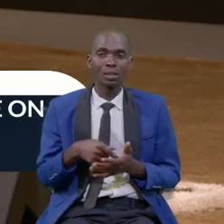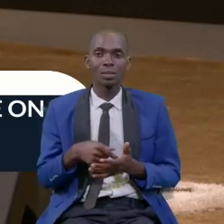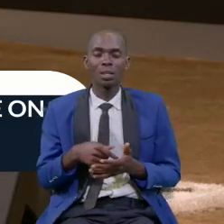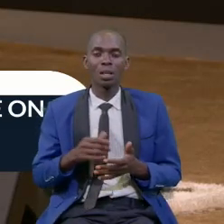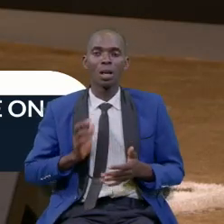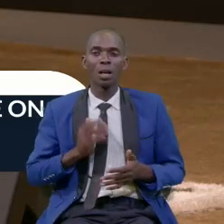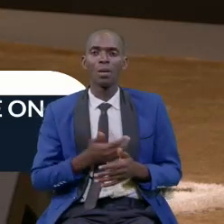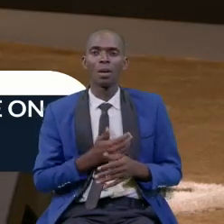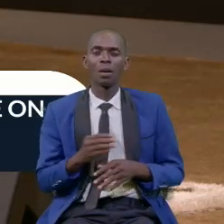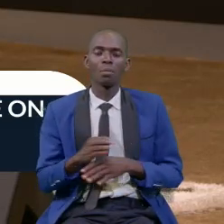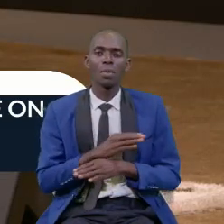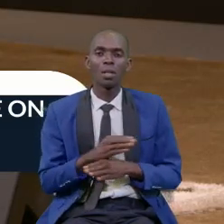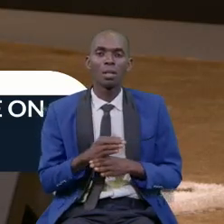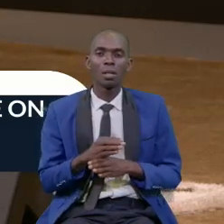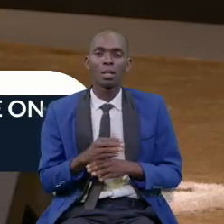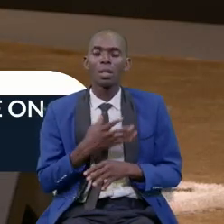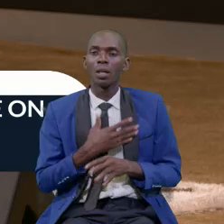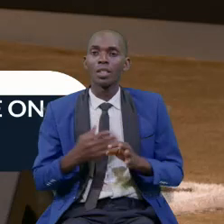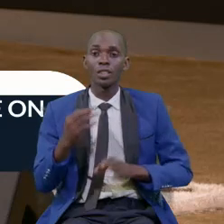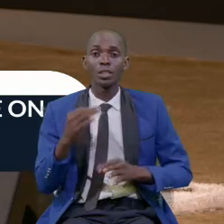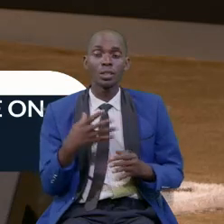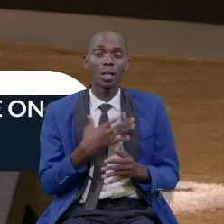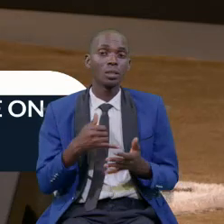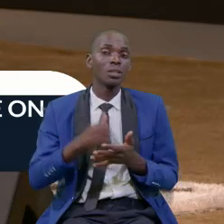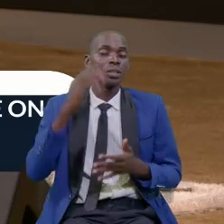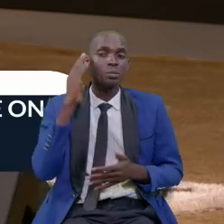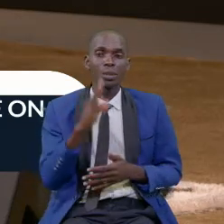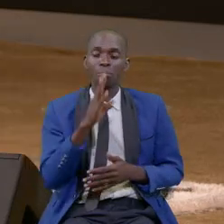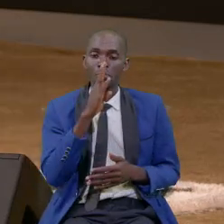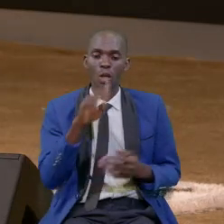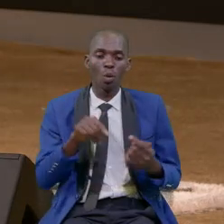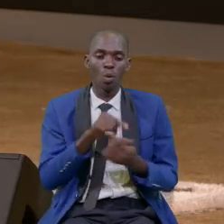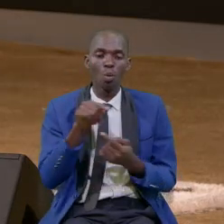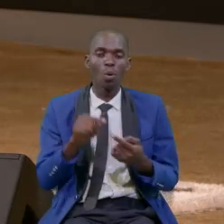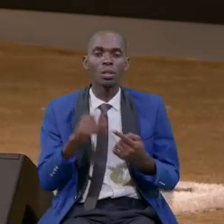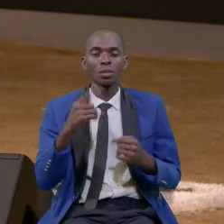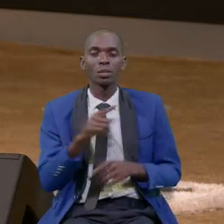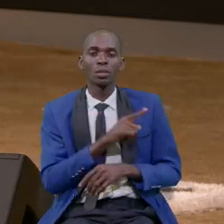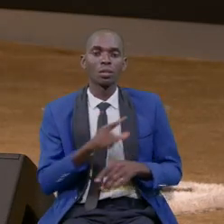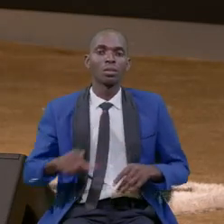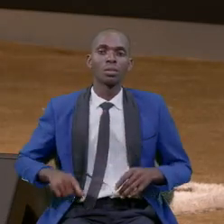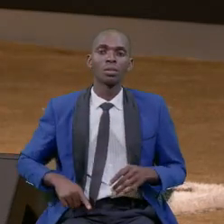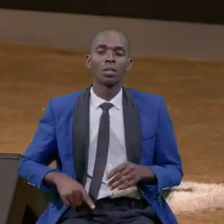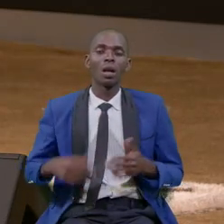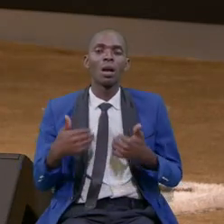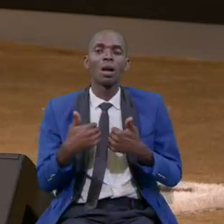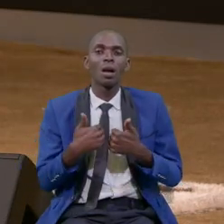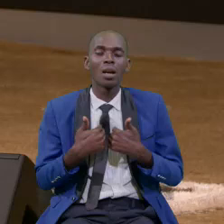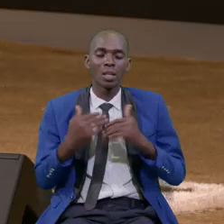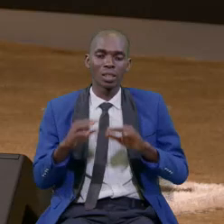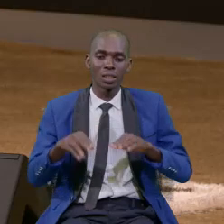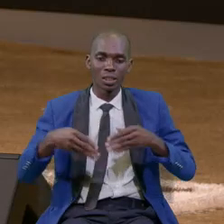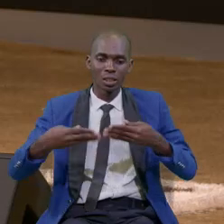business, and if and it shall be, when the Lord has